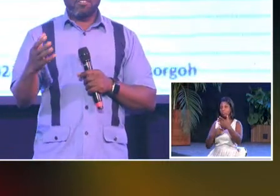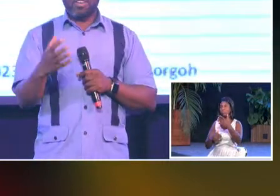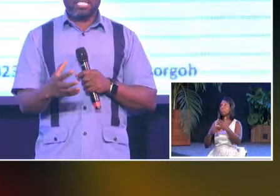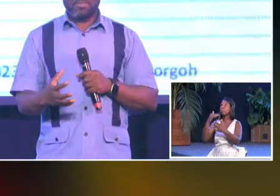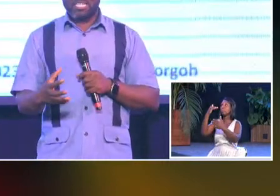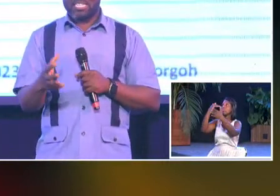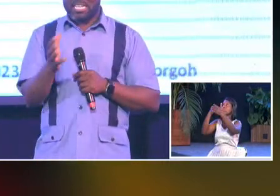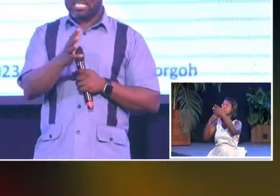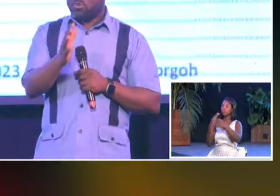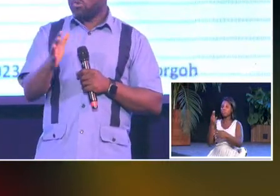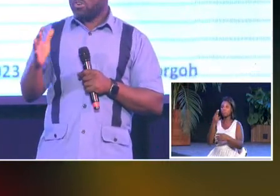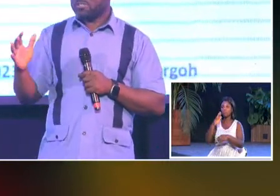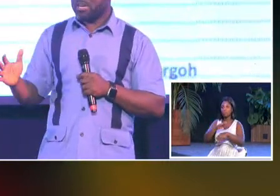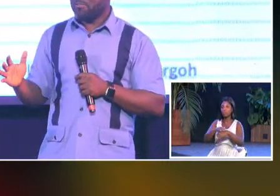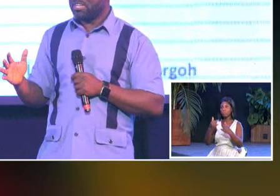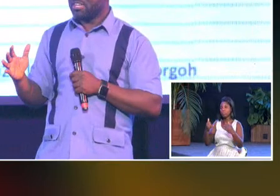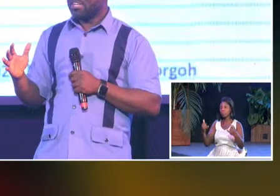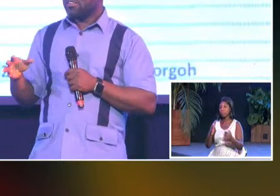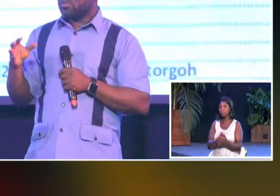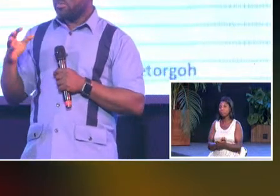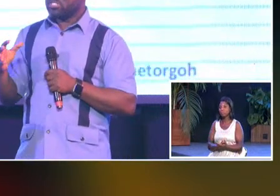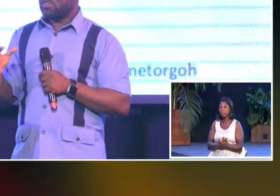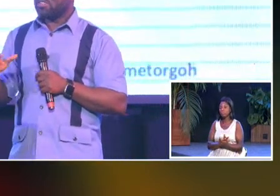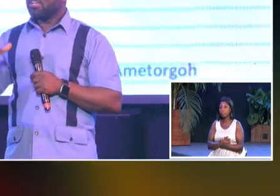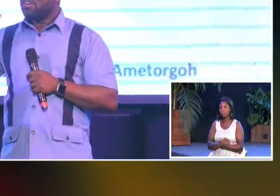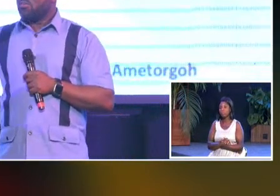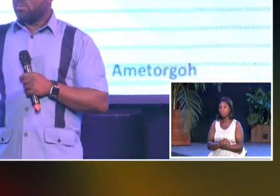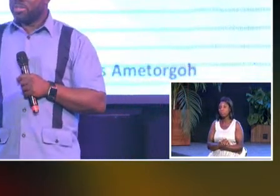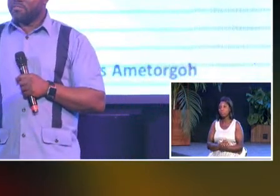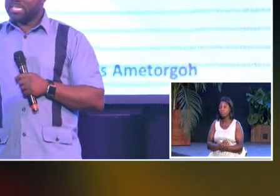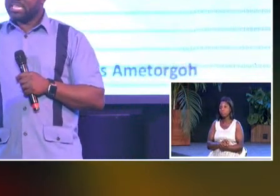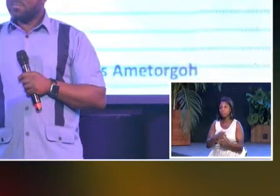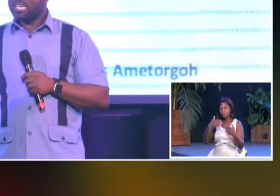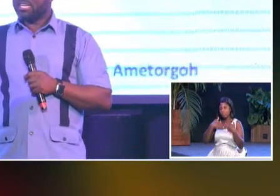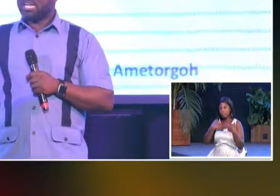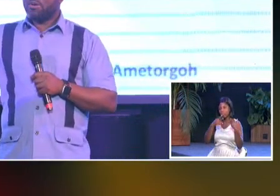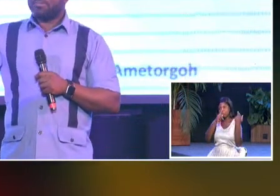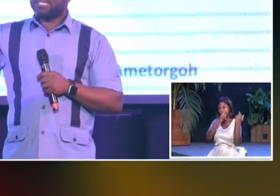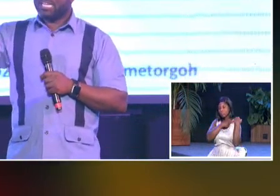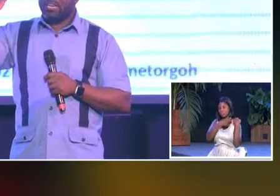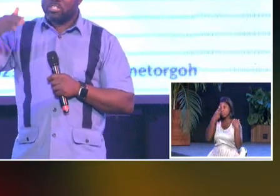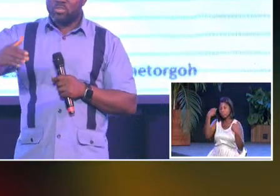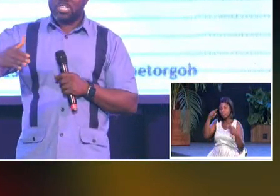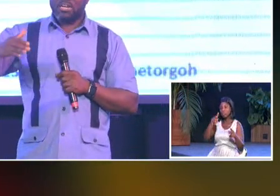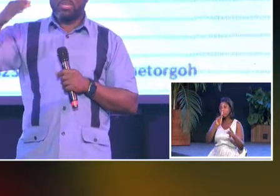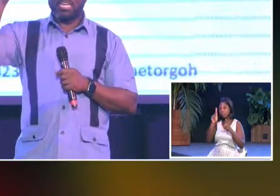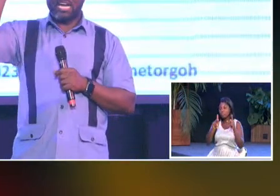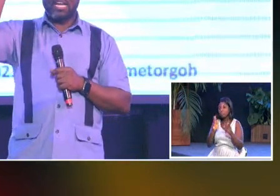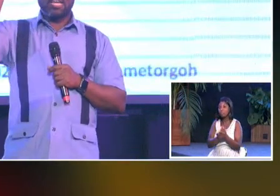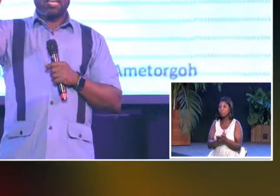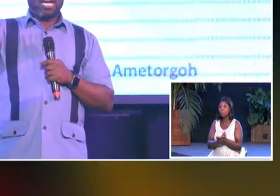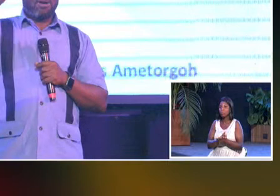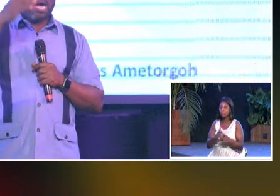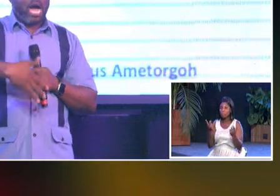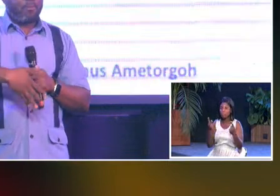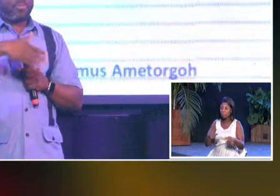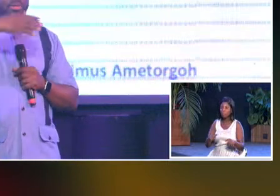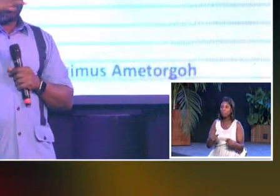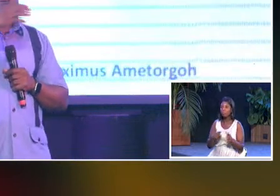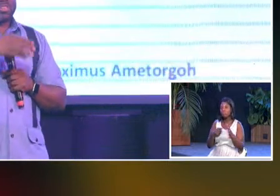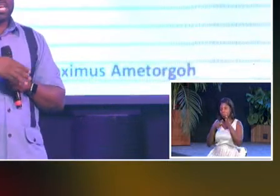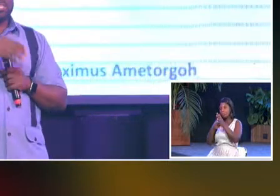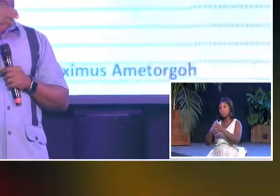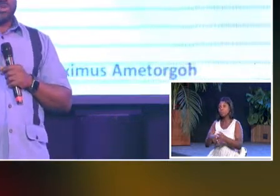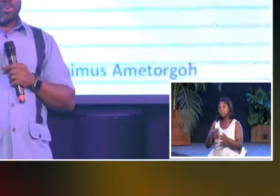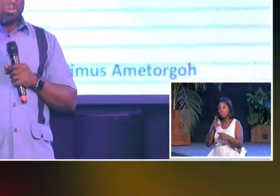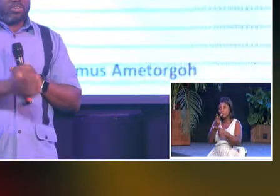on investment, that's the role of somebody to make sure when we invested money in our website, our social media, our app, and